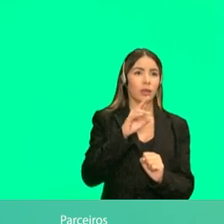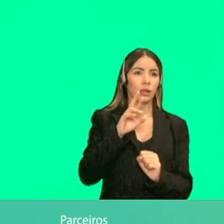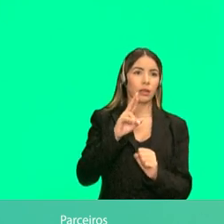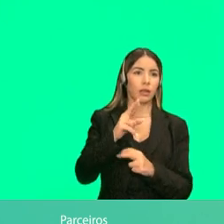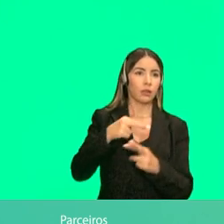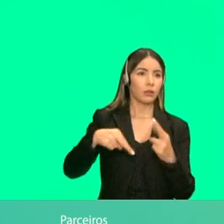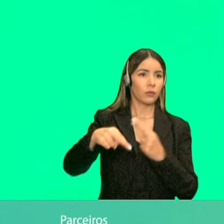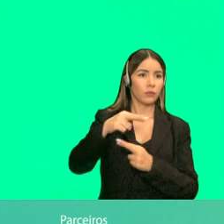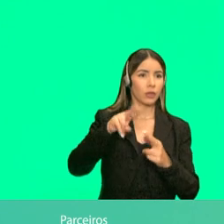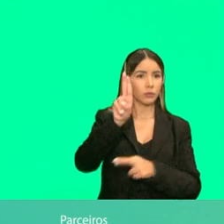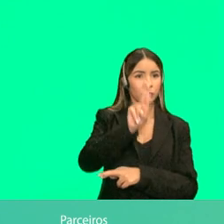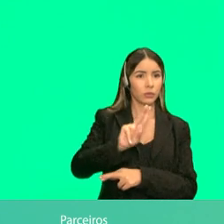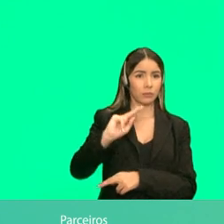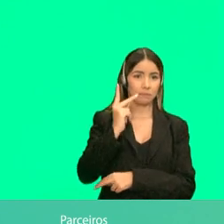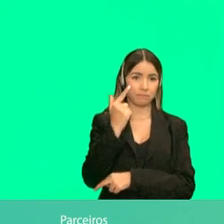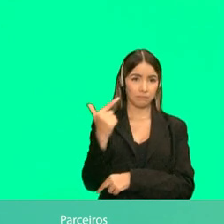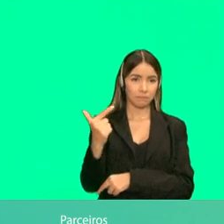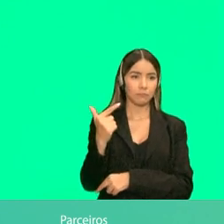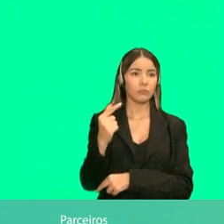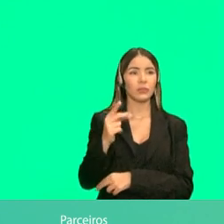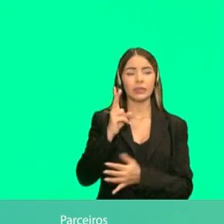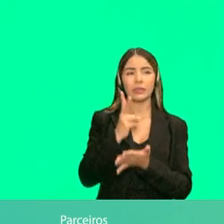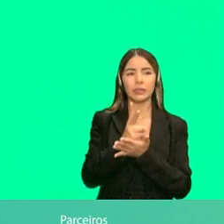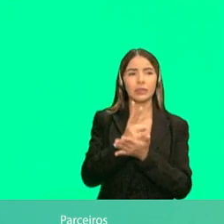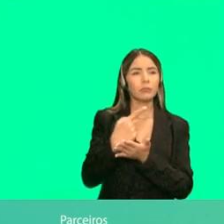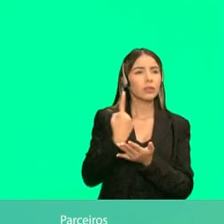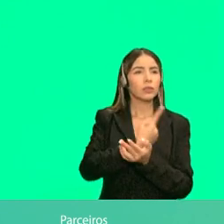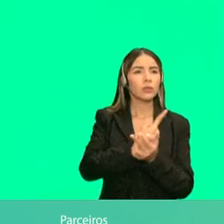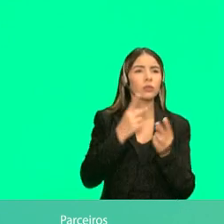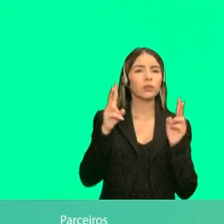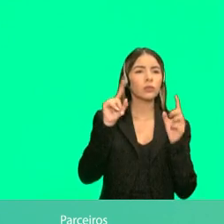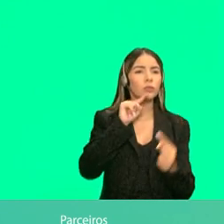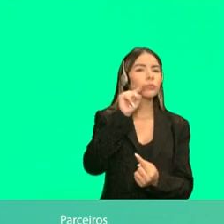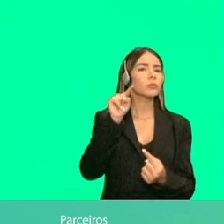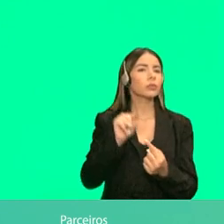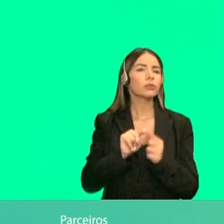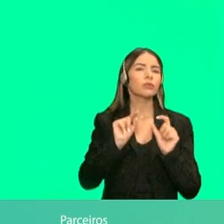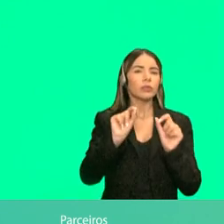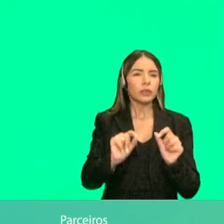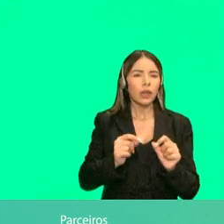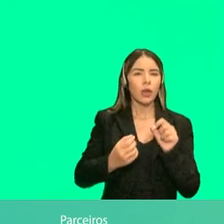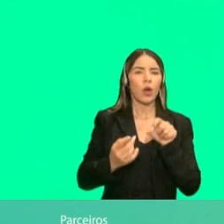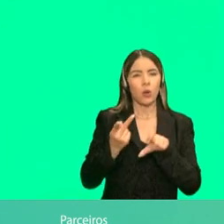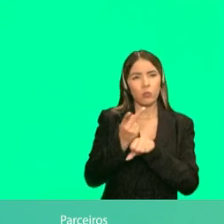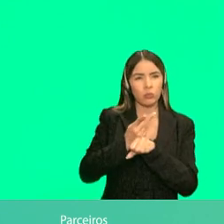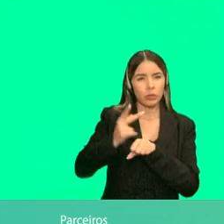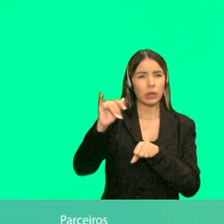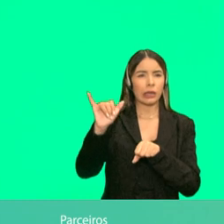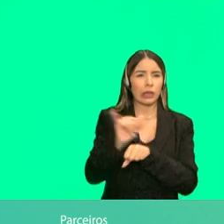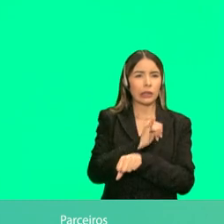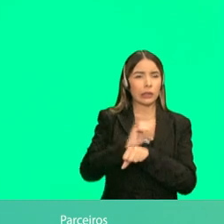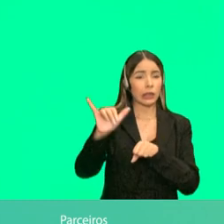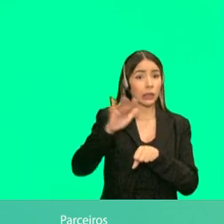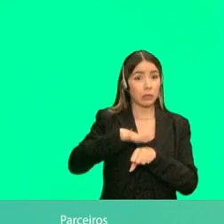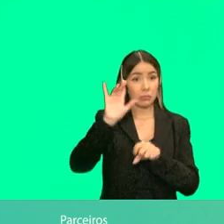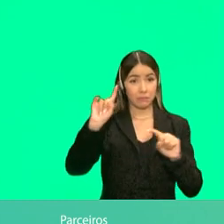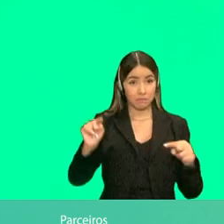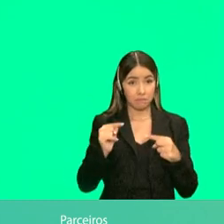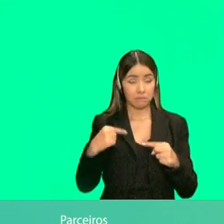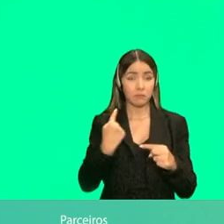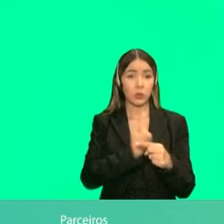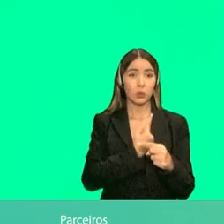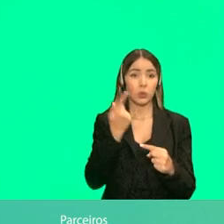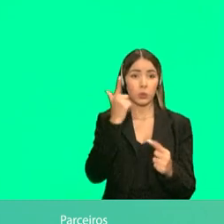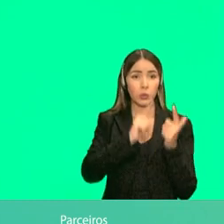but we just can't. If we, yes, we have another presentation yet. Well, congratulations,